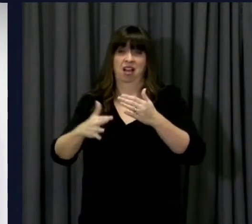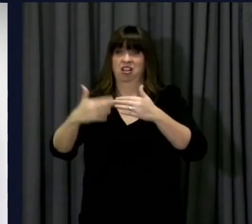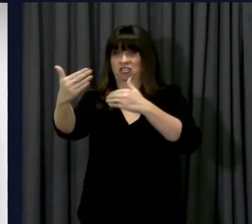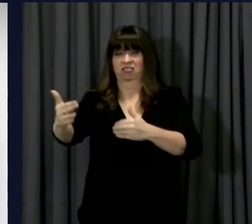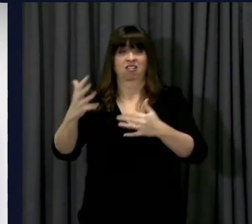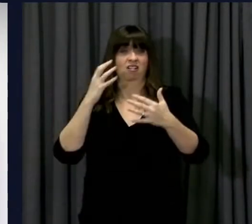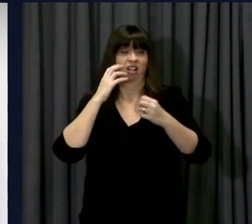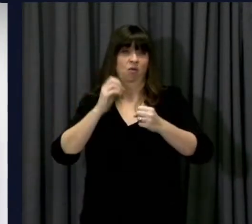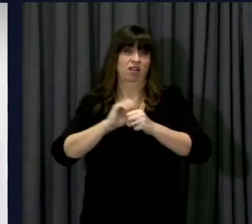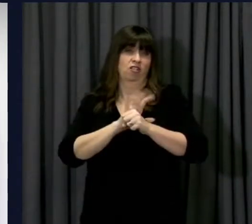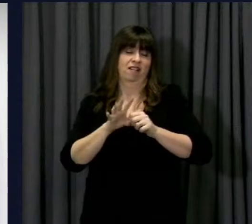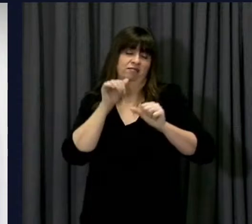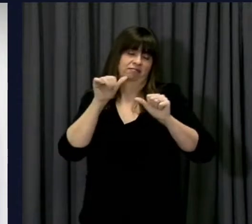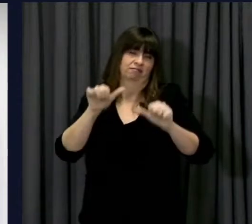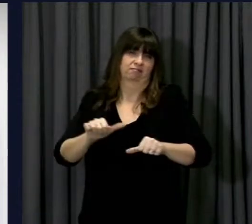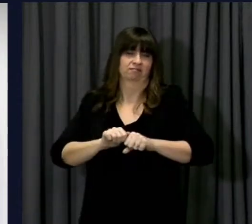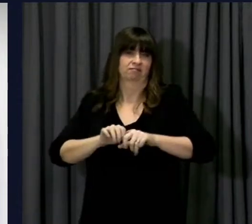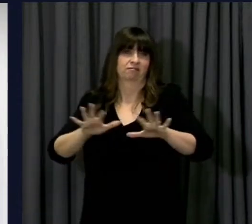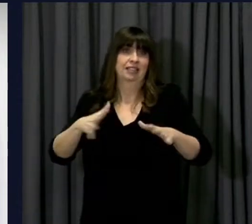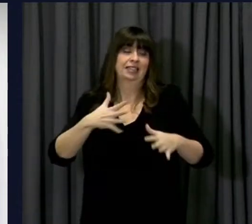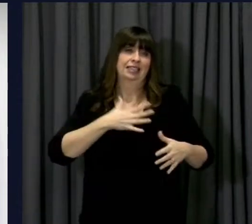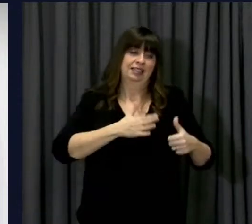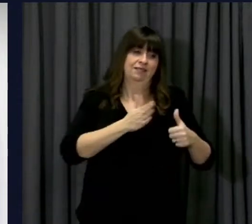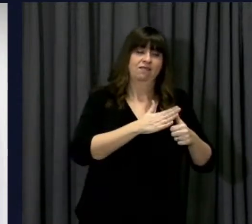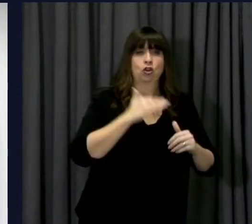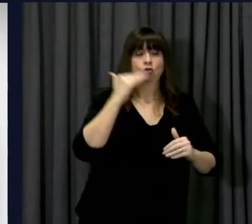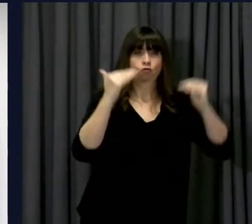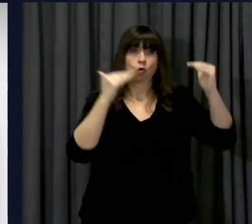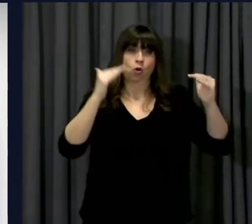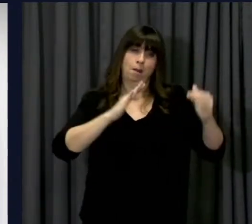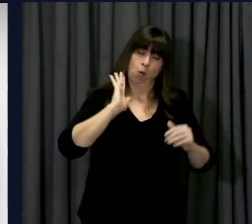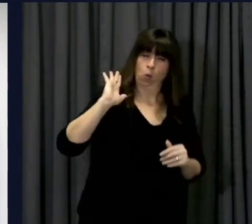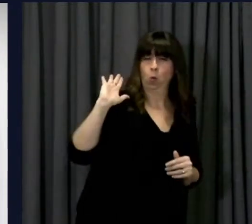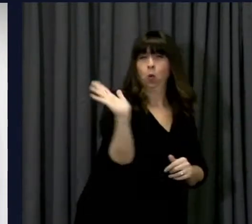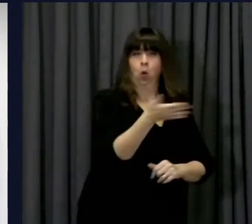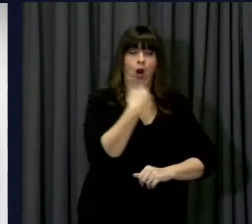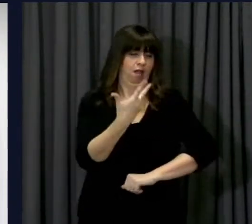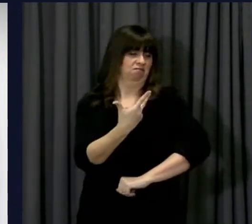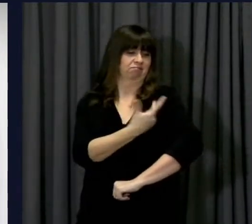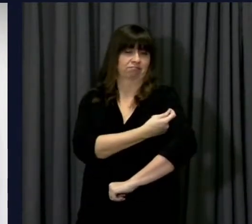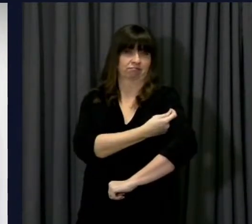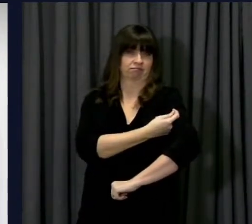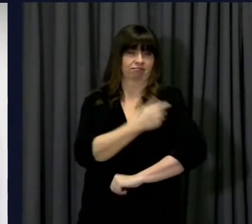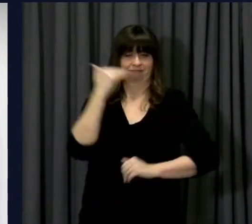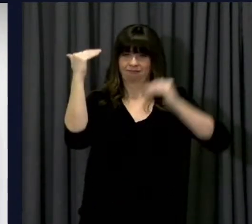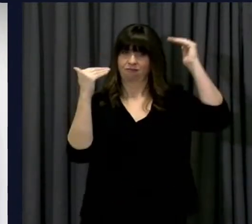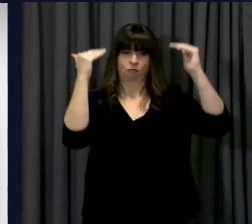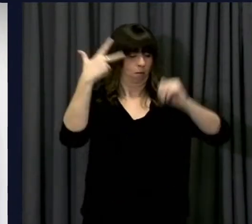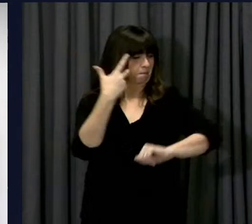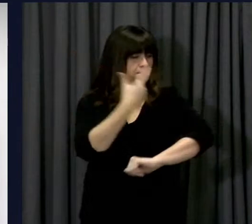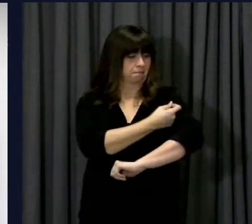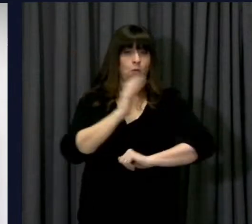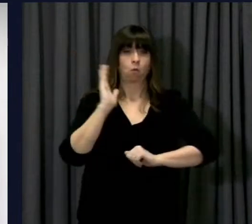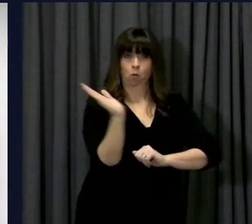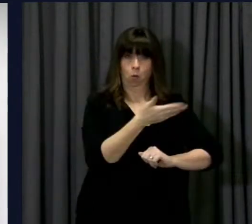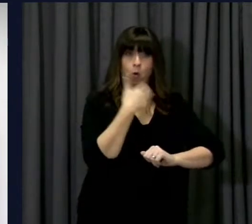after the mass vaccination programme for the whole adult population has been completed, what those choices mean. And I really do hope that we'll be able to